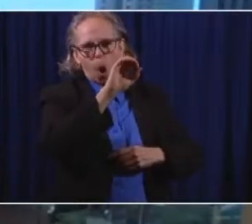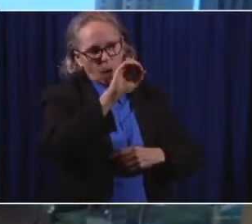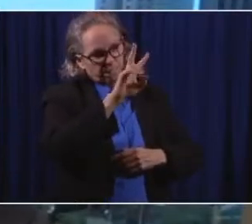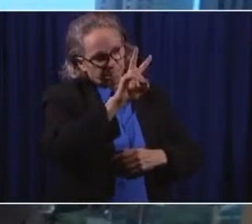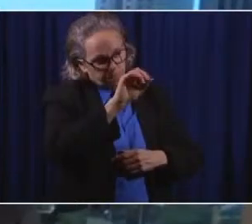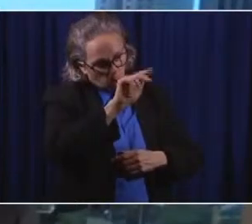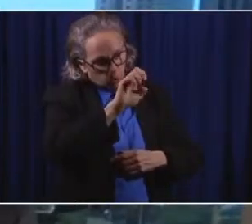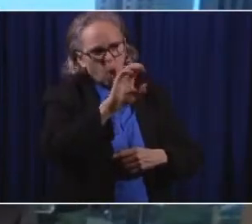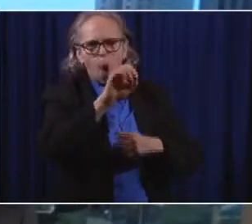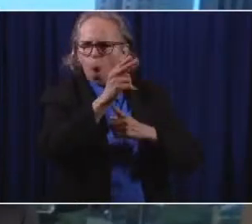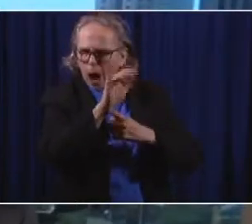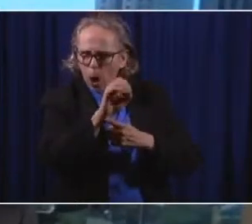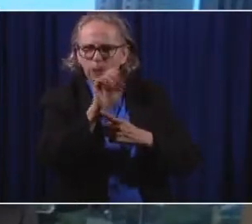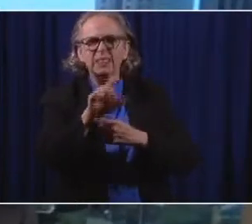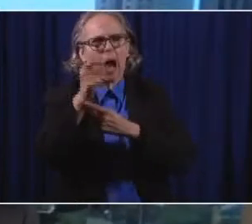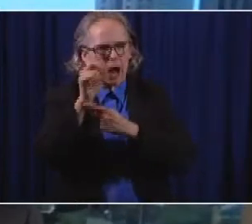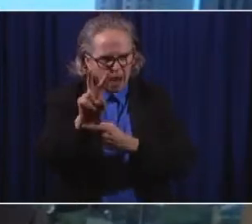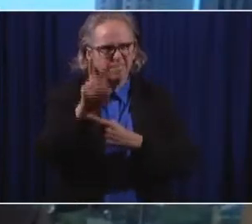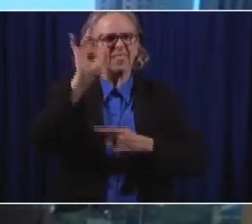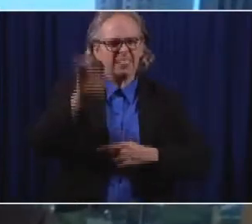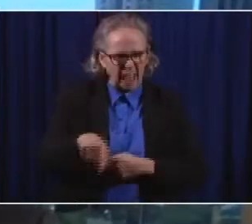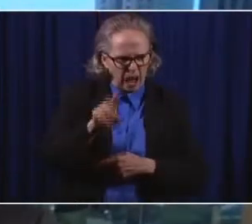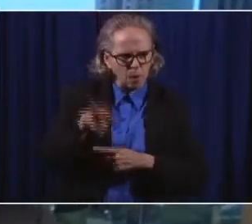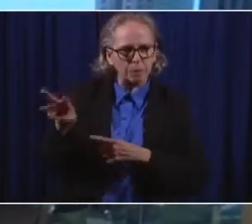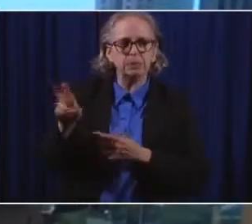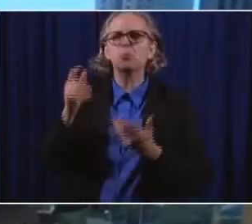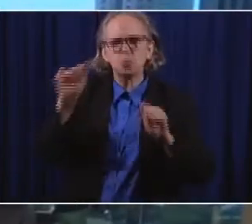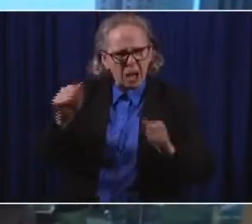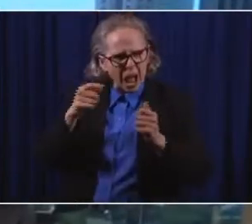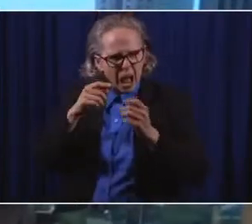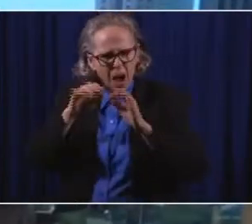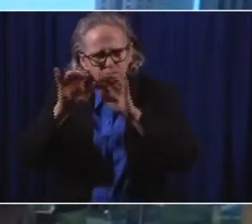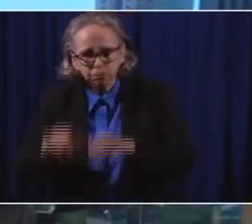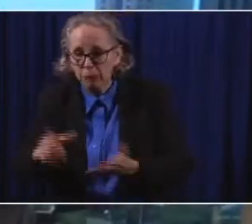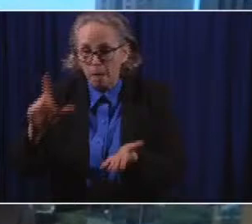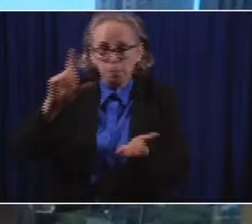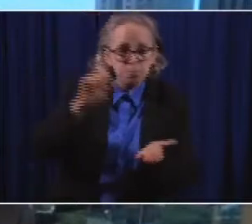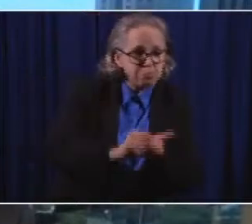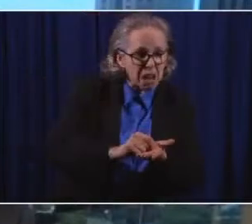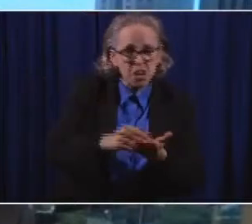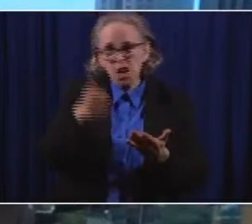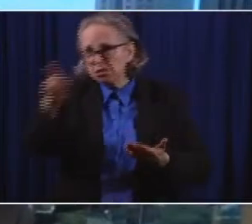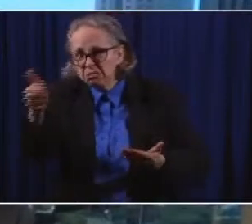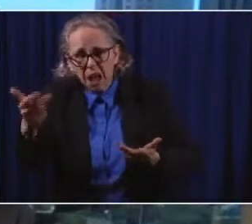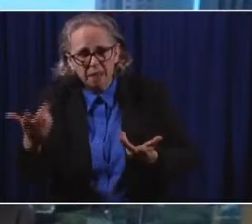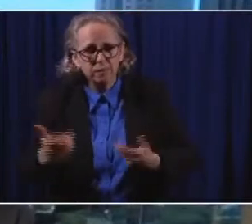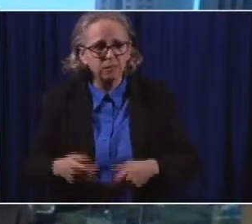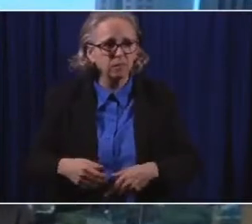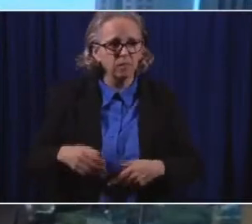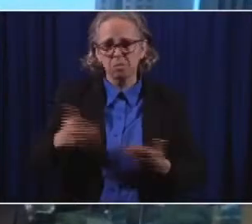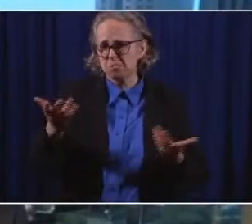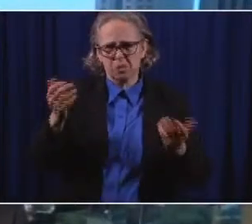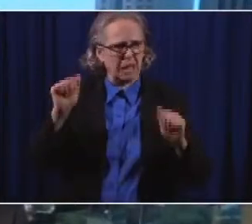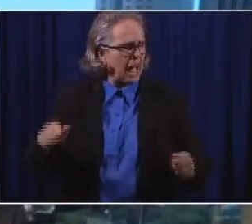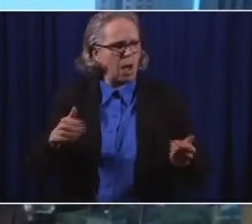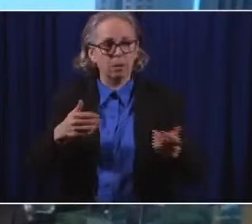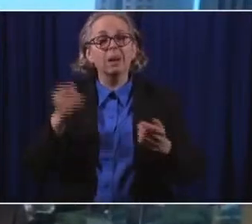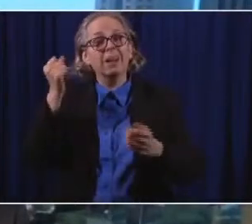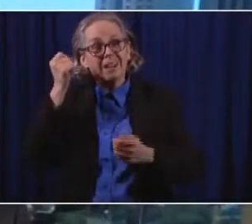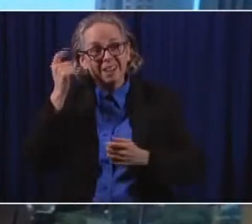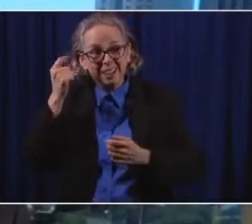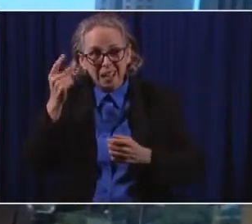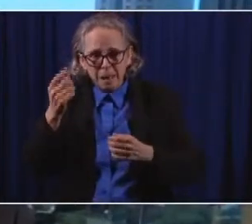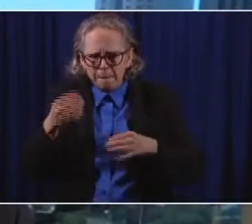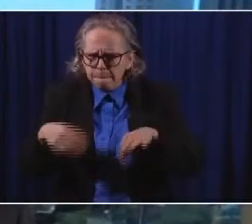own just using a plain piece of notebook paper. And we give you all the instructions right there at voteohio.gov. We've also seen 1.5